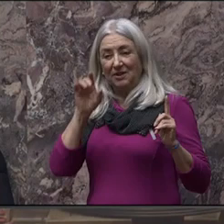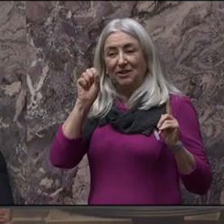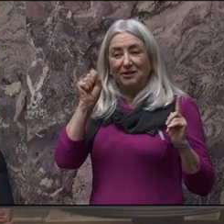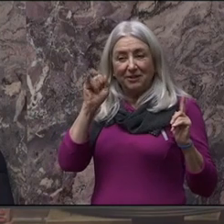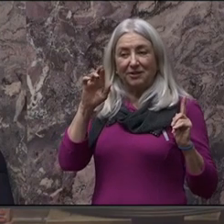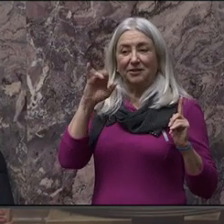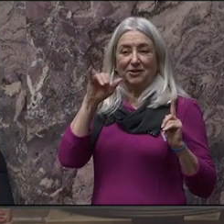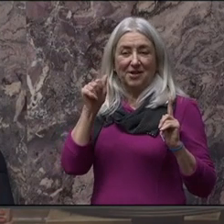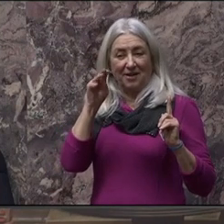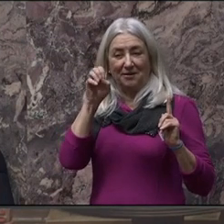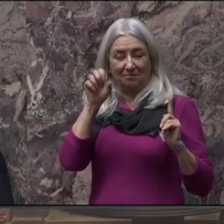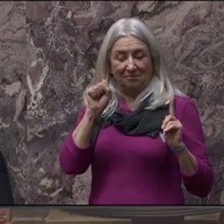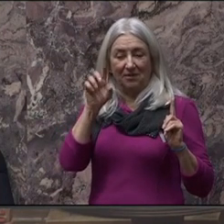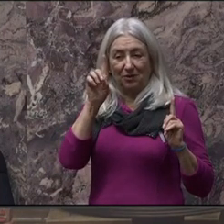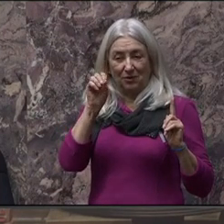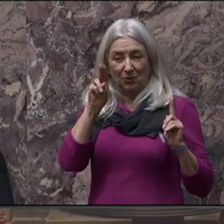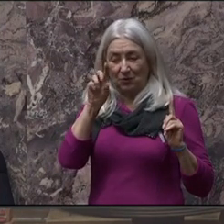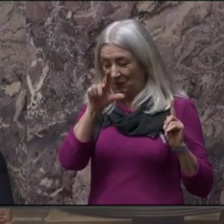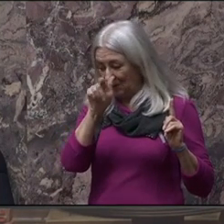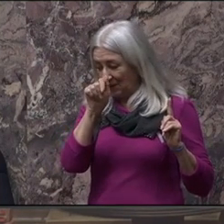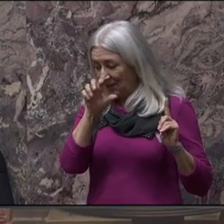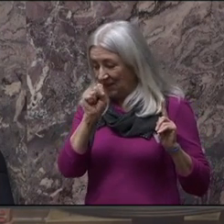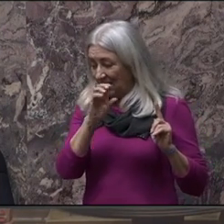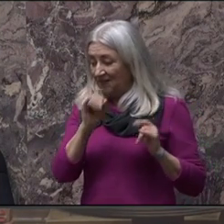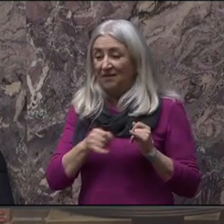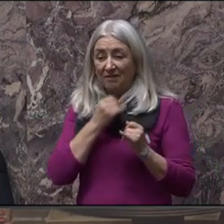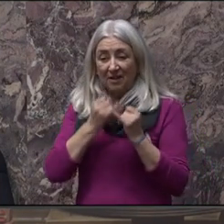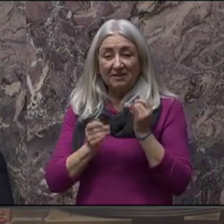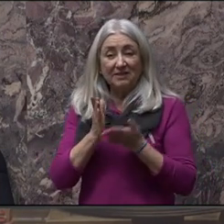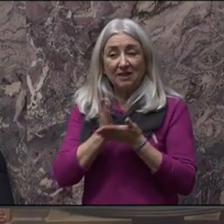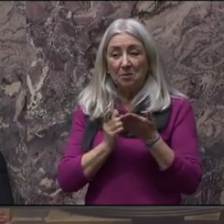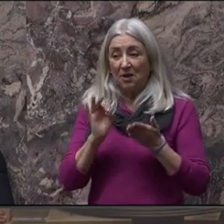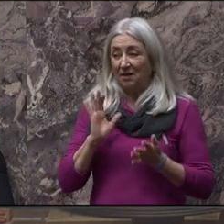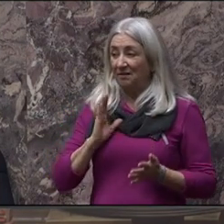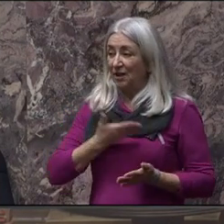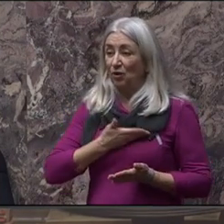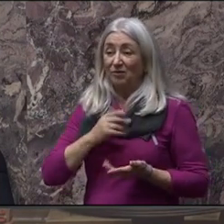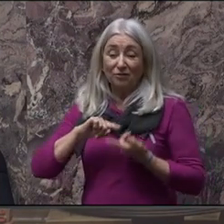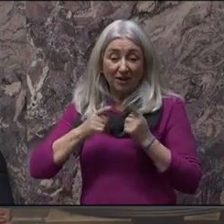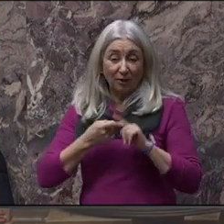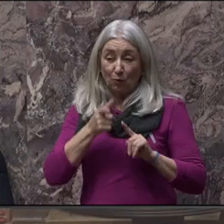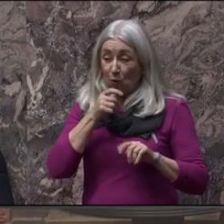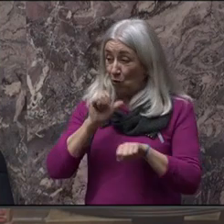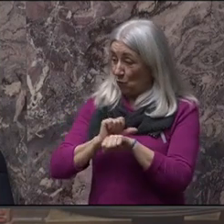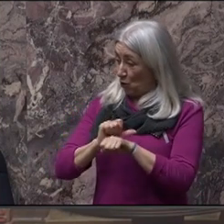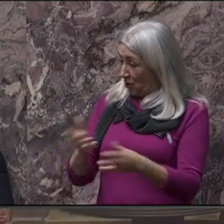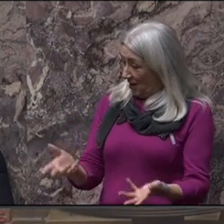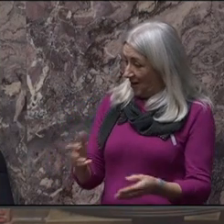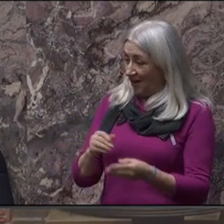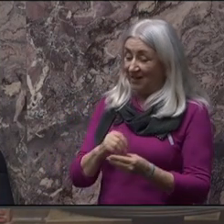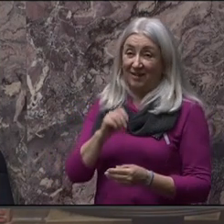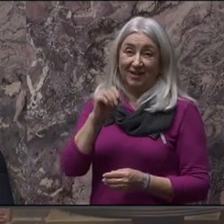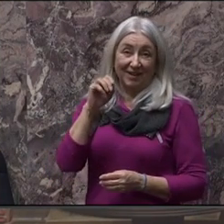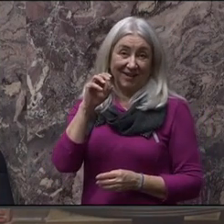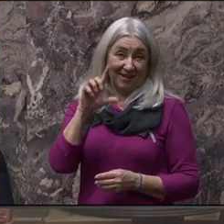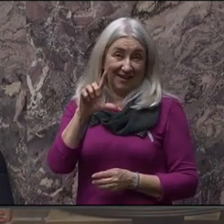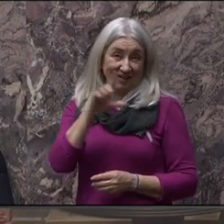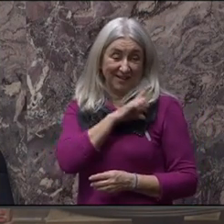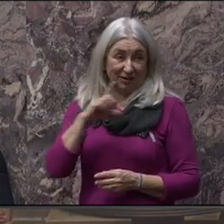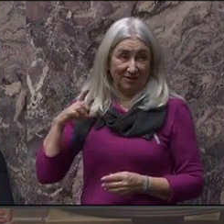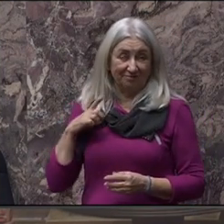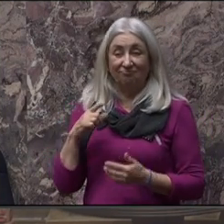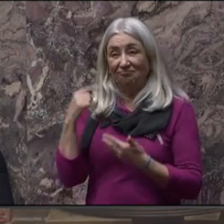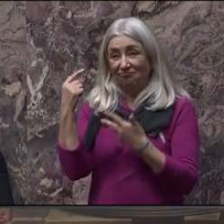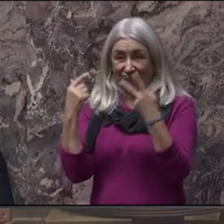province. Finally, some of our co-workers and friends who worked for the legislature: John Crawford, Gary Miller, and